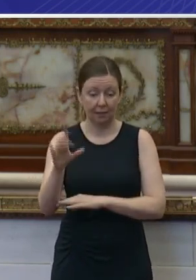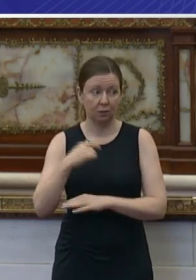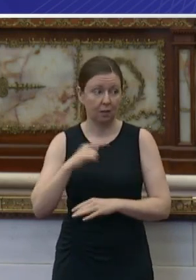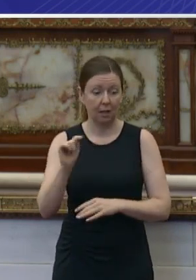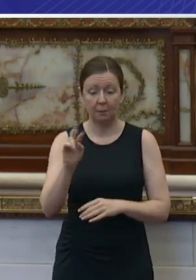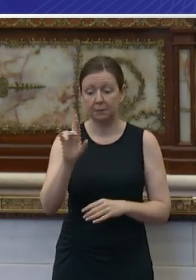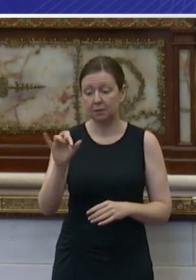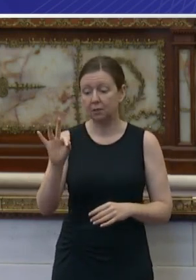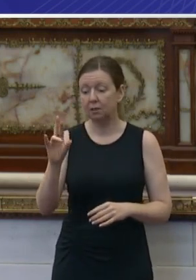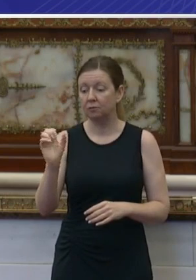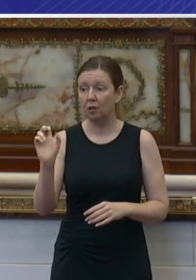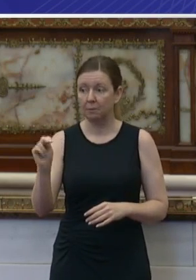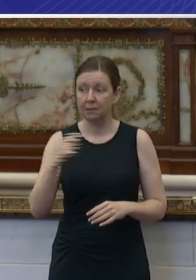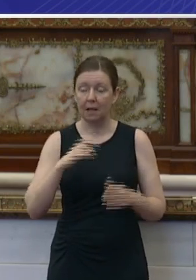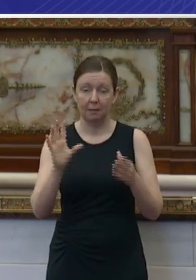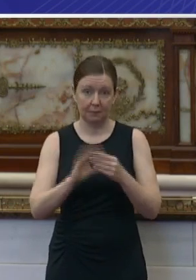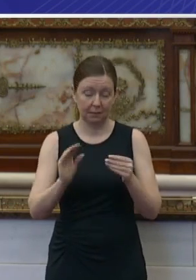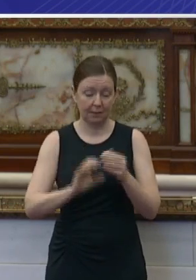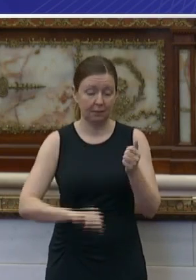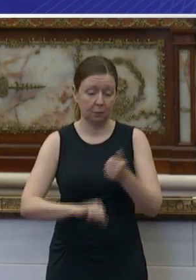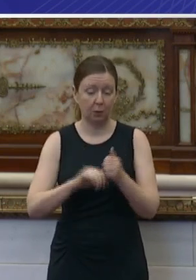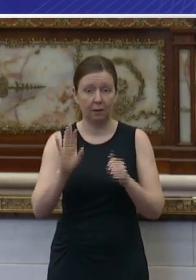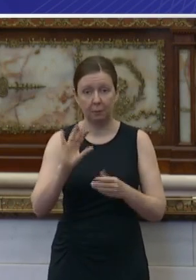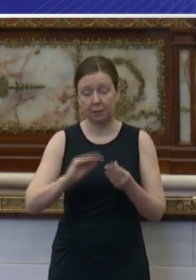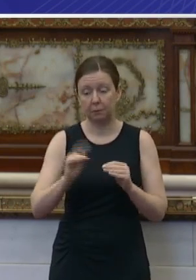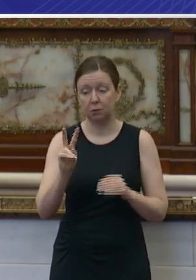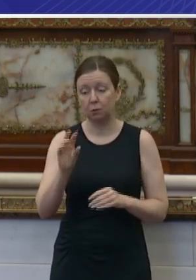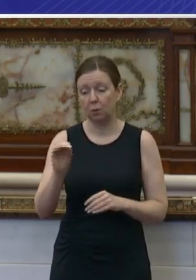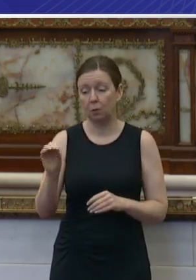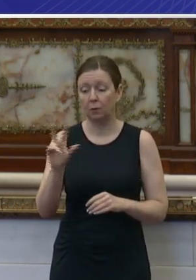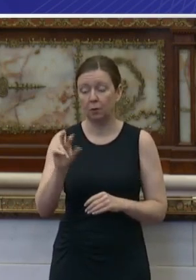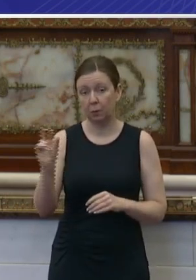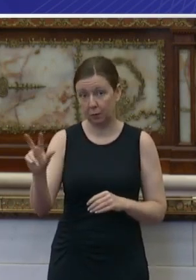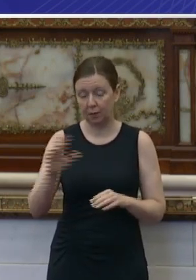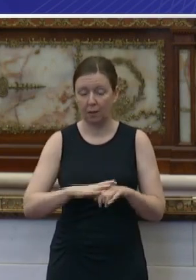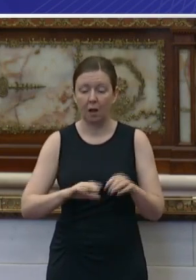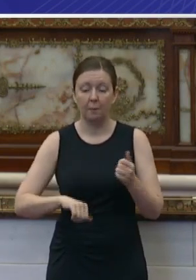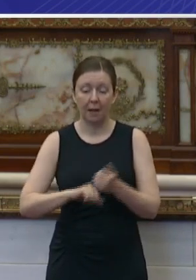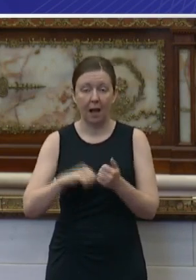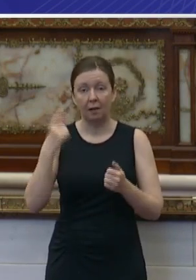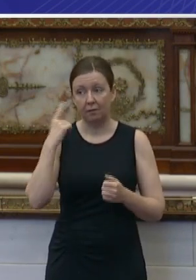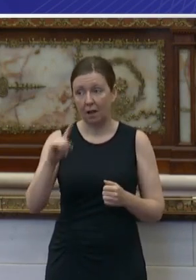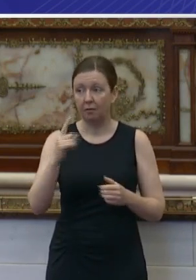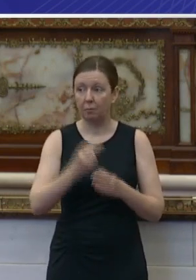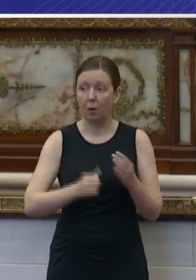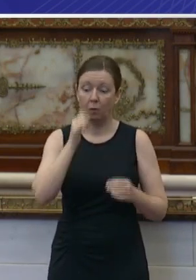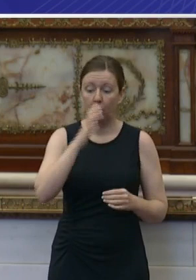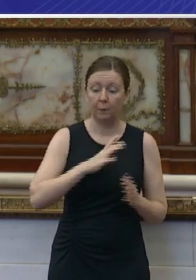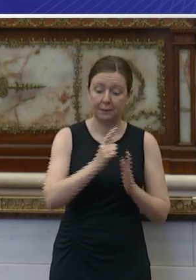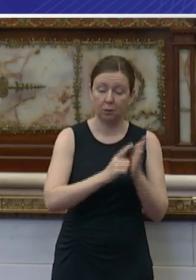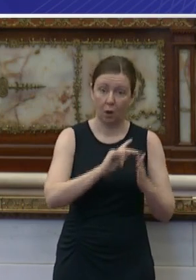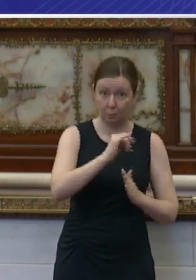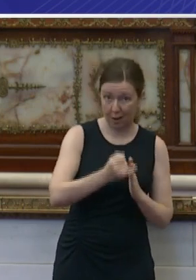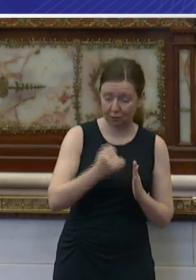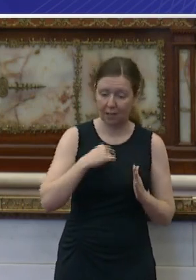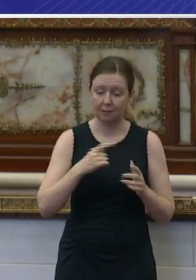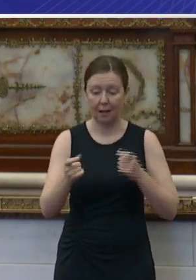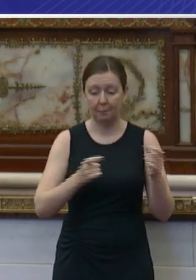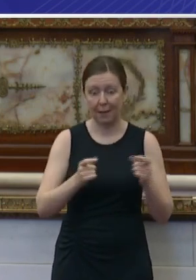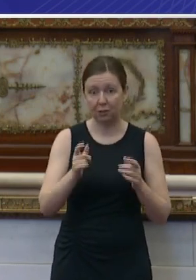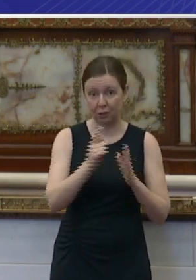Terry Fromson, and I'm testifying in support of Bill number 200303 on behalf of both the Women's Law Project, where I am